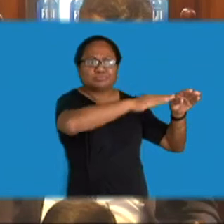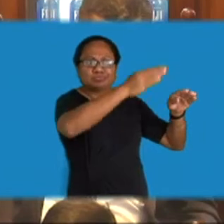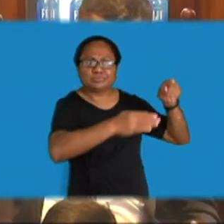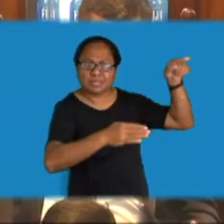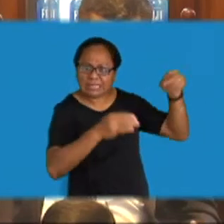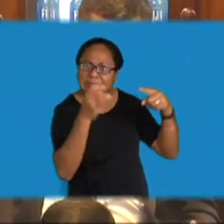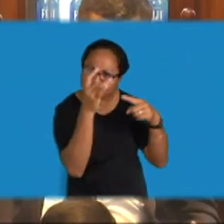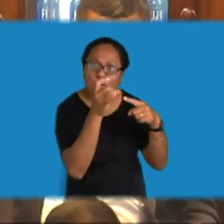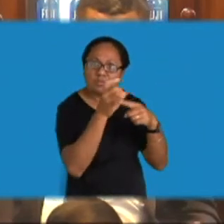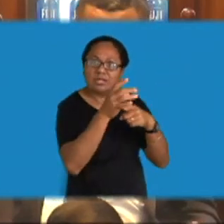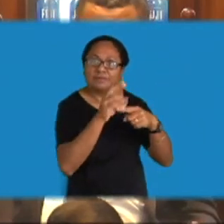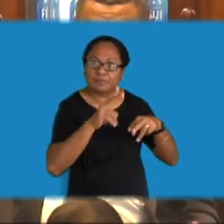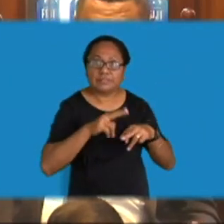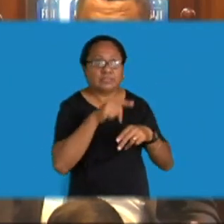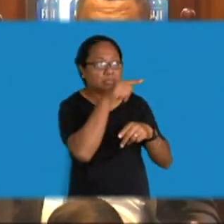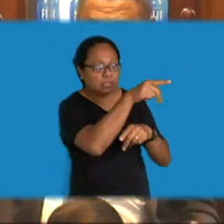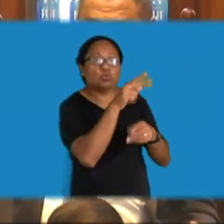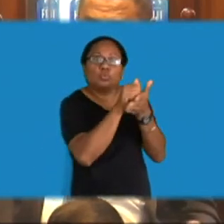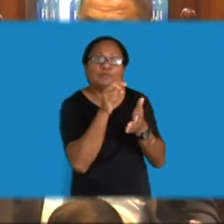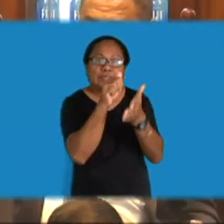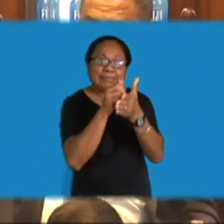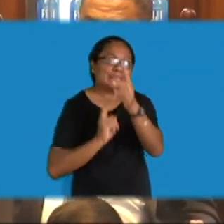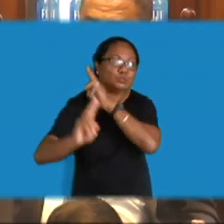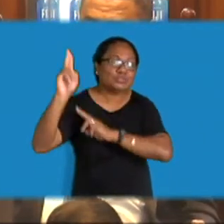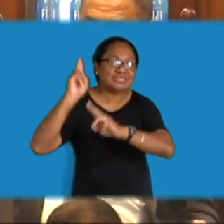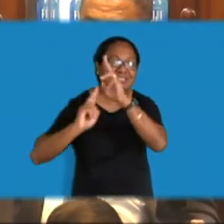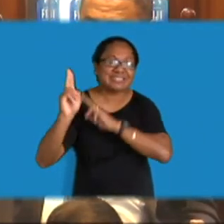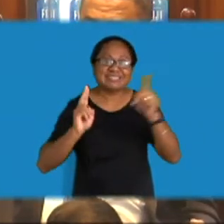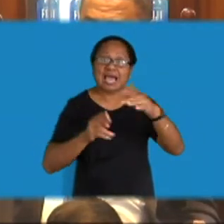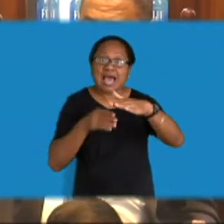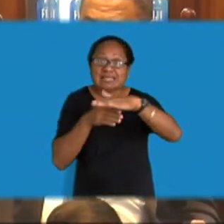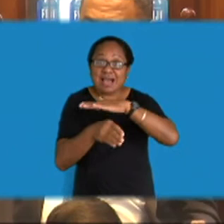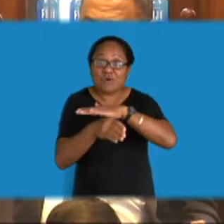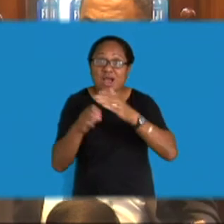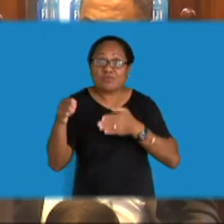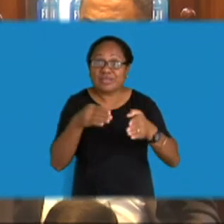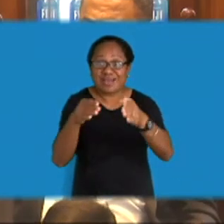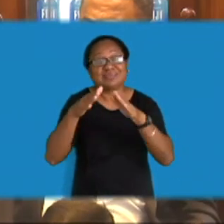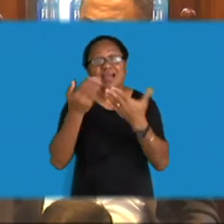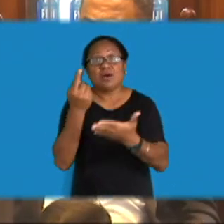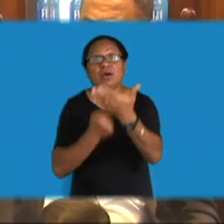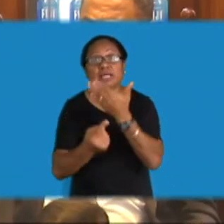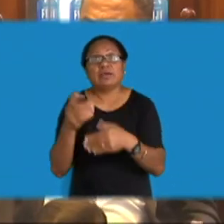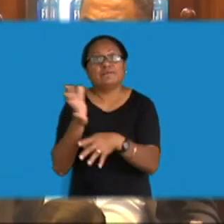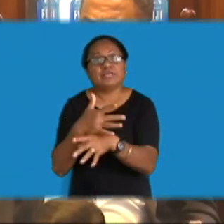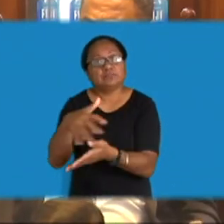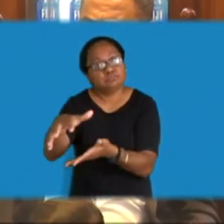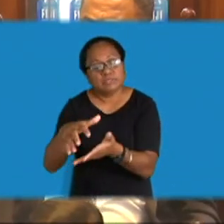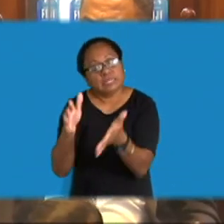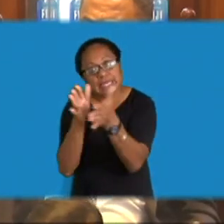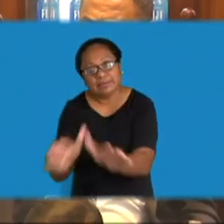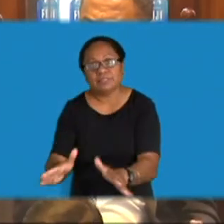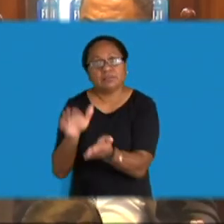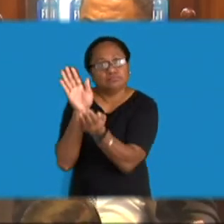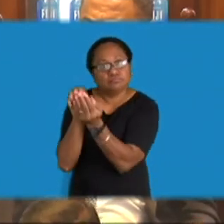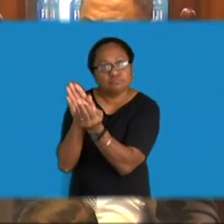important Lapita archaeology site. The mining in the Nabo River has resulted in depletion of fish and water mussels, as well as making the